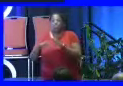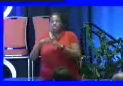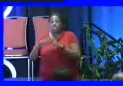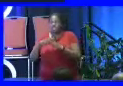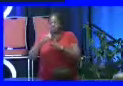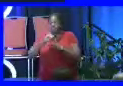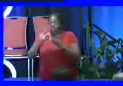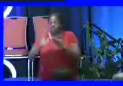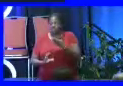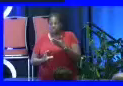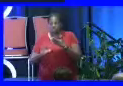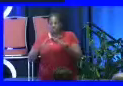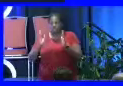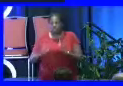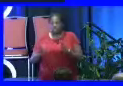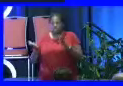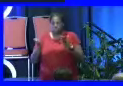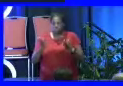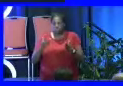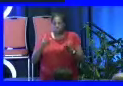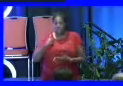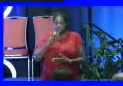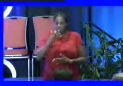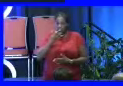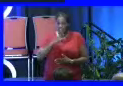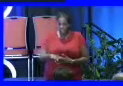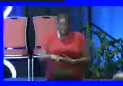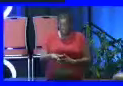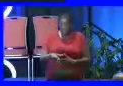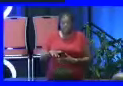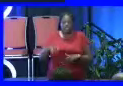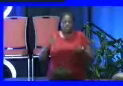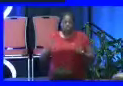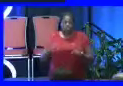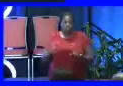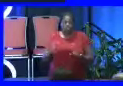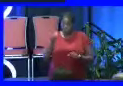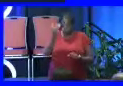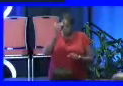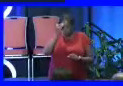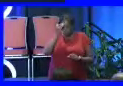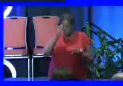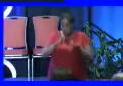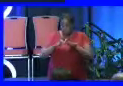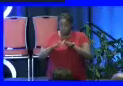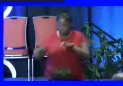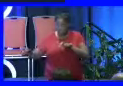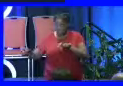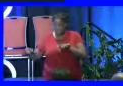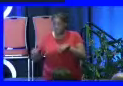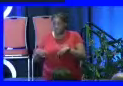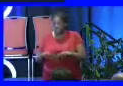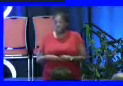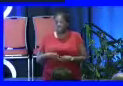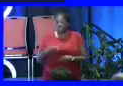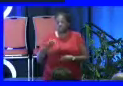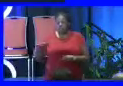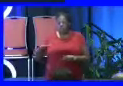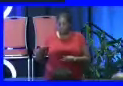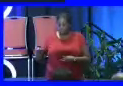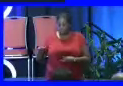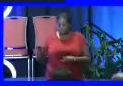services. So I am super lucky to have been able to get to know our panel and to be invited